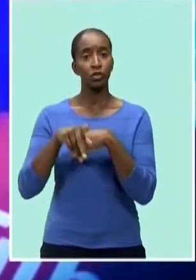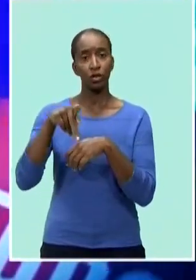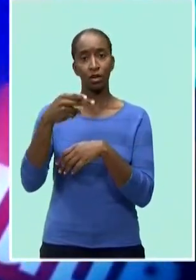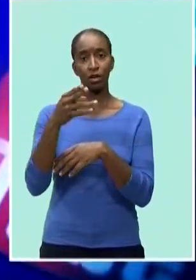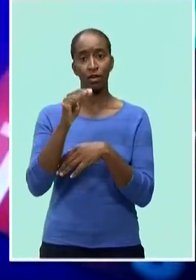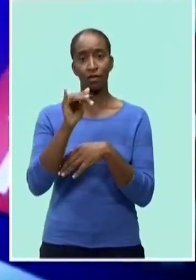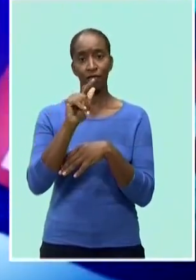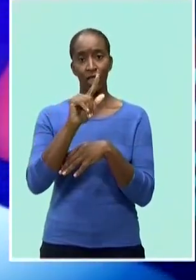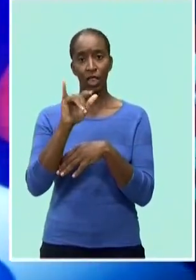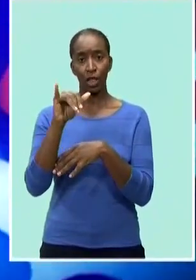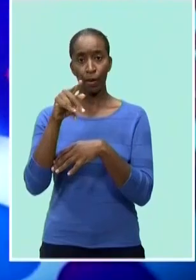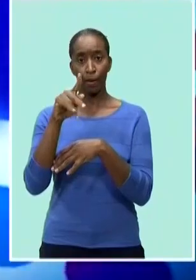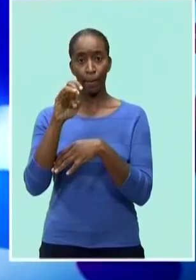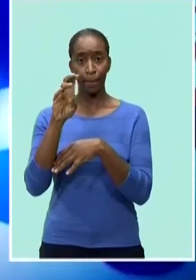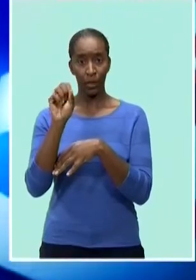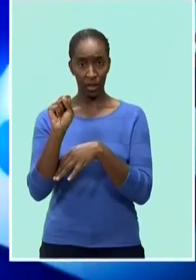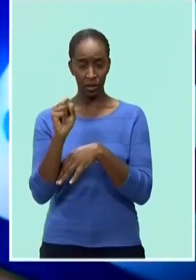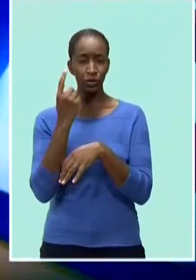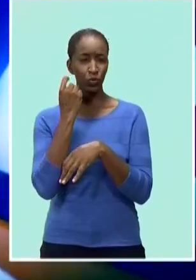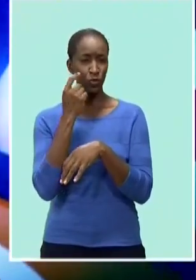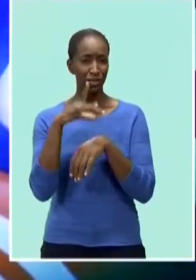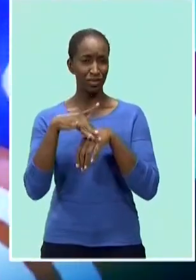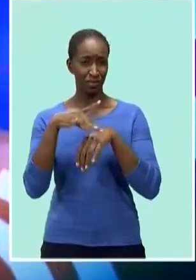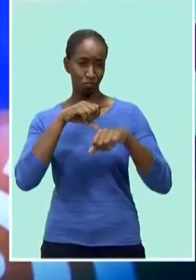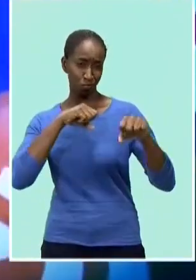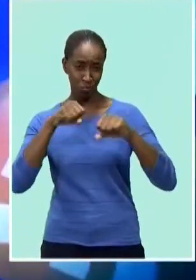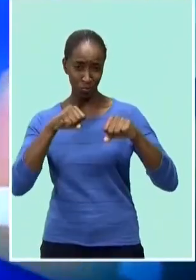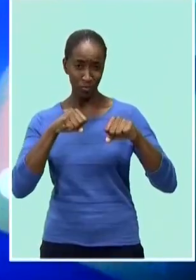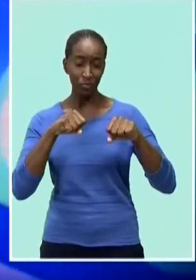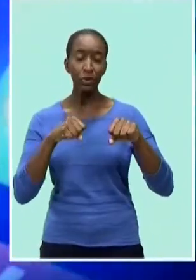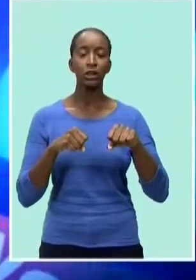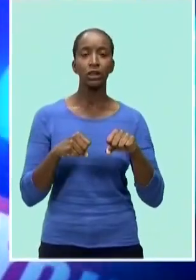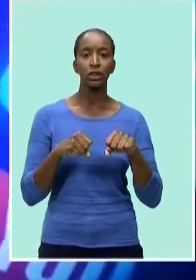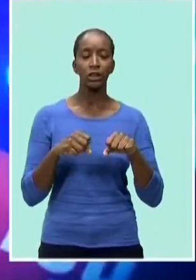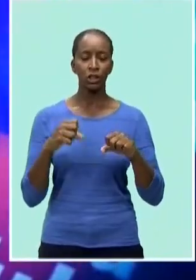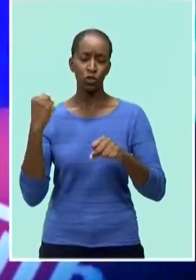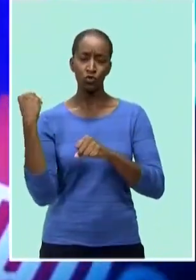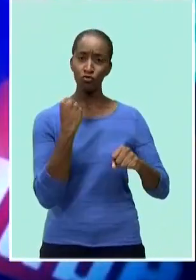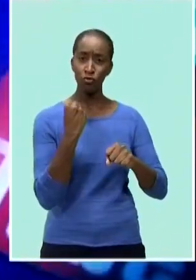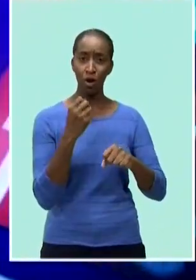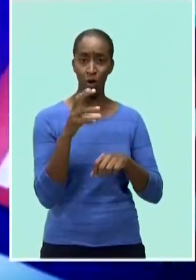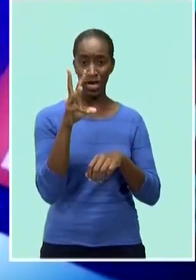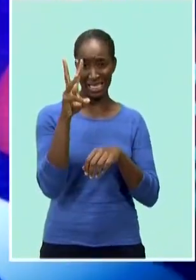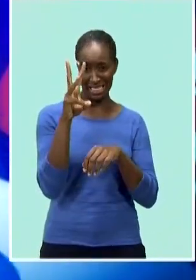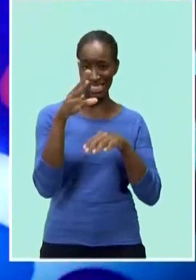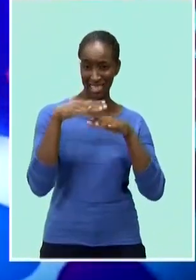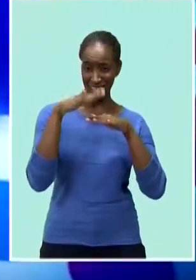earthquakes this week. Both measured over 6.0 on the Richter scale and caused at least